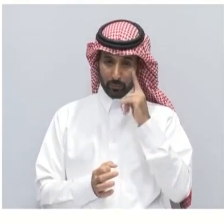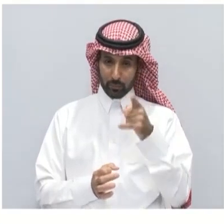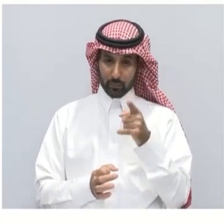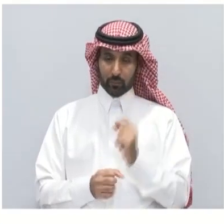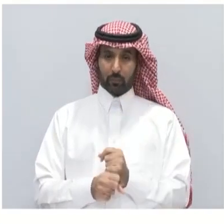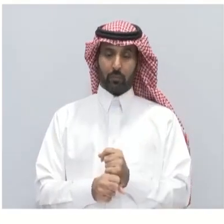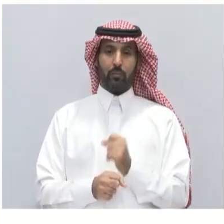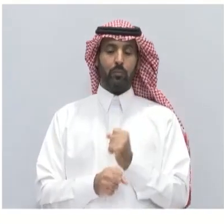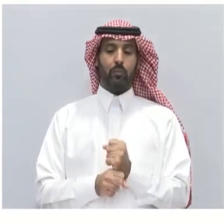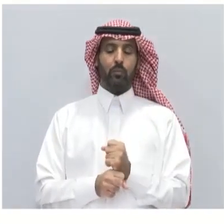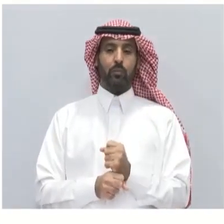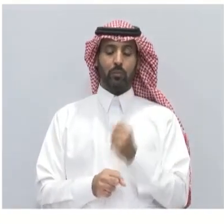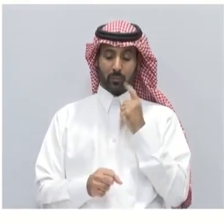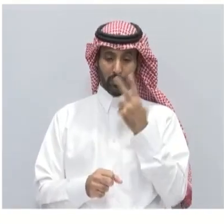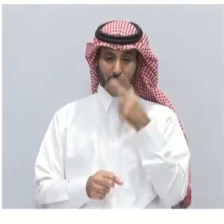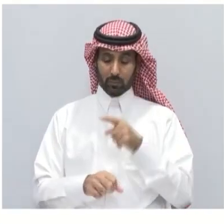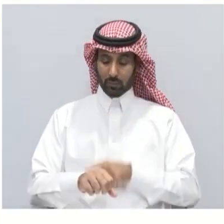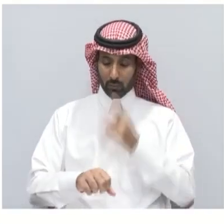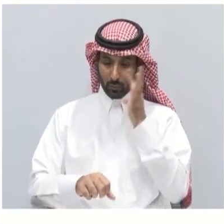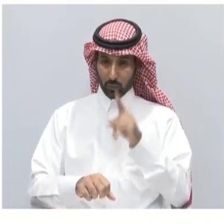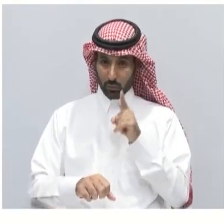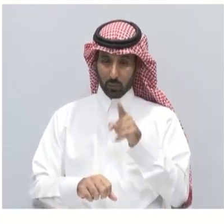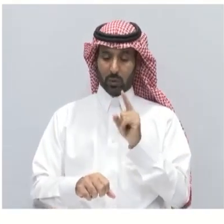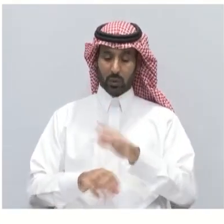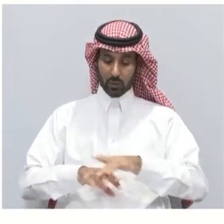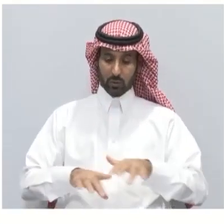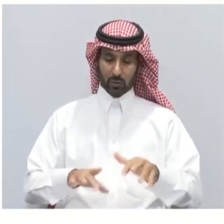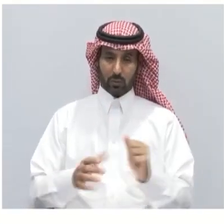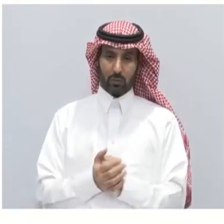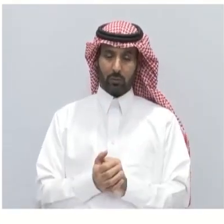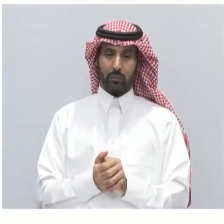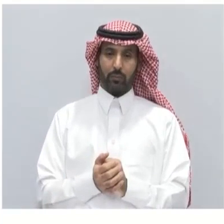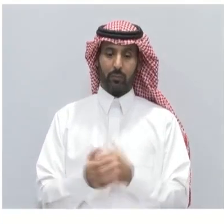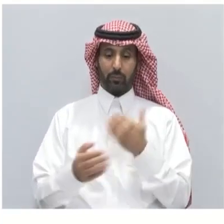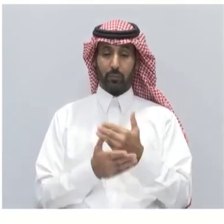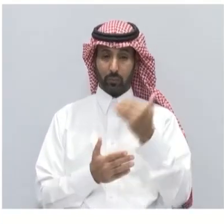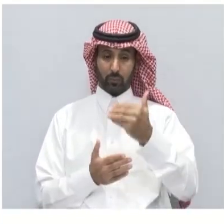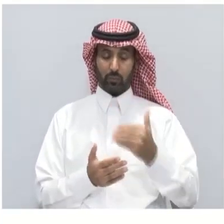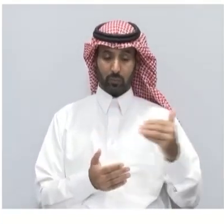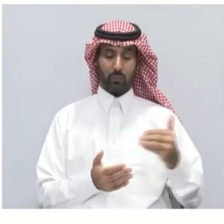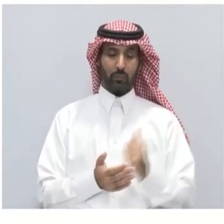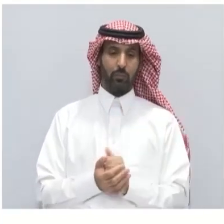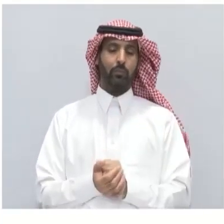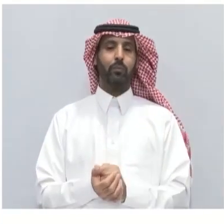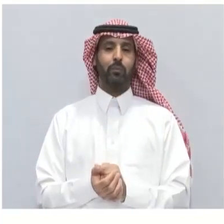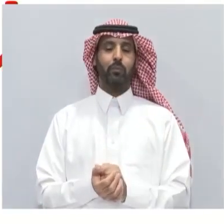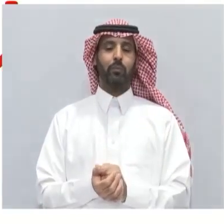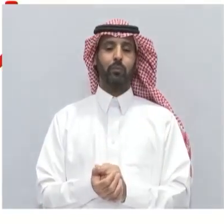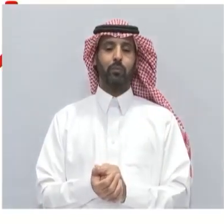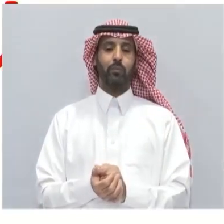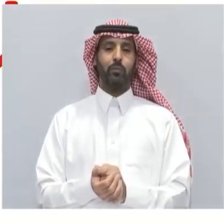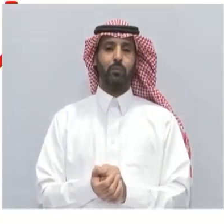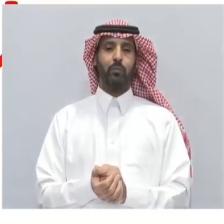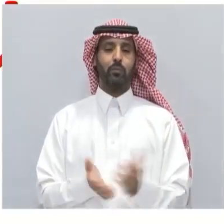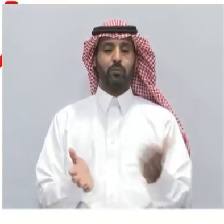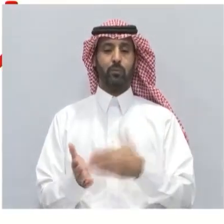through while you're using the internet. It's the same as addiction almost, so you have to organize yourself using the internet.